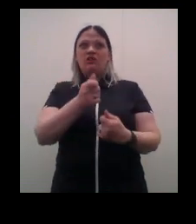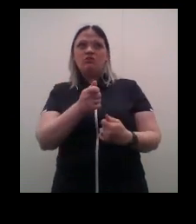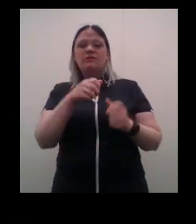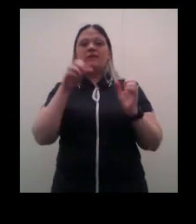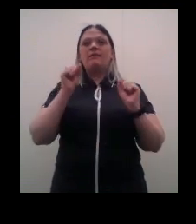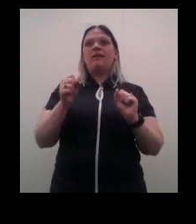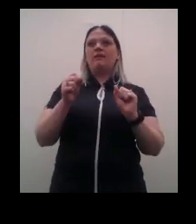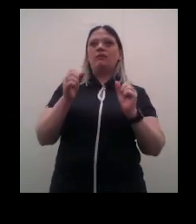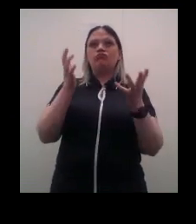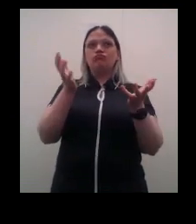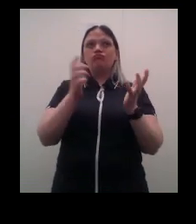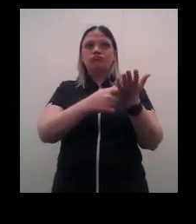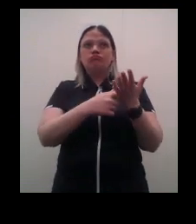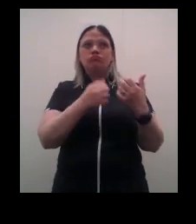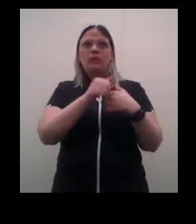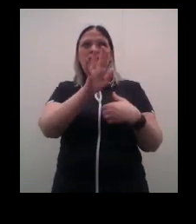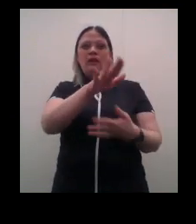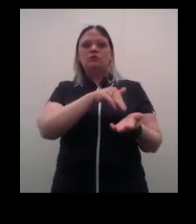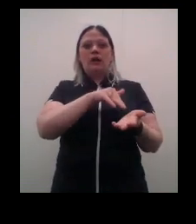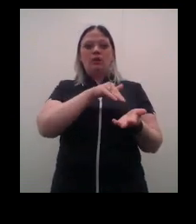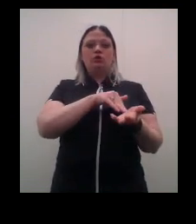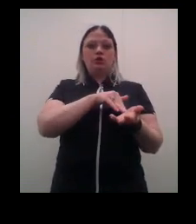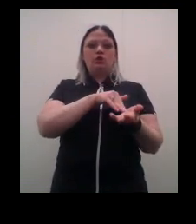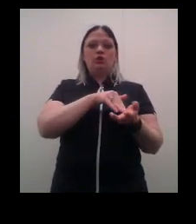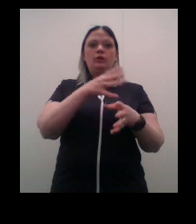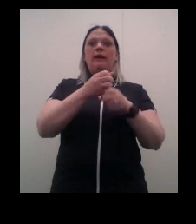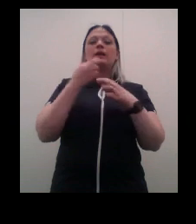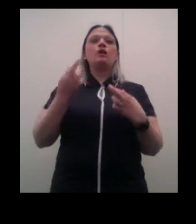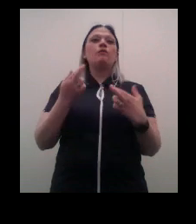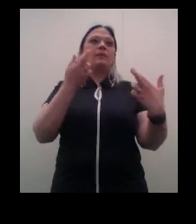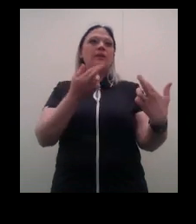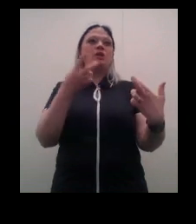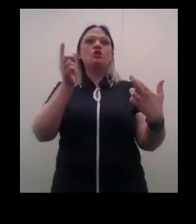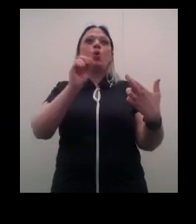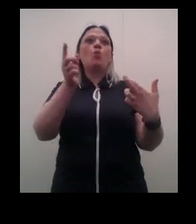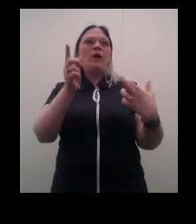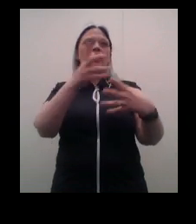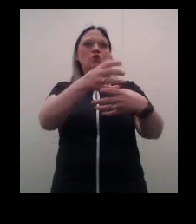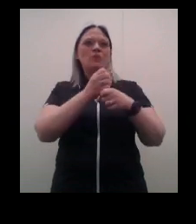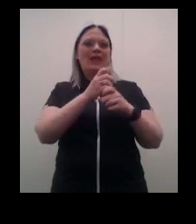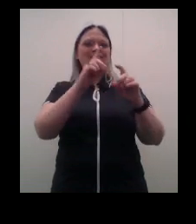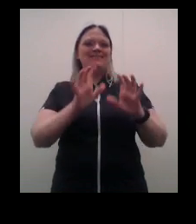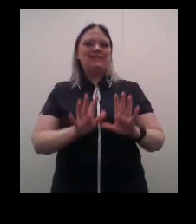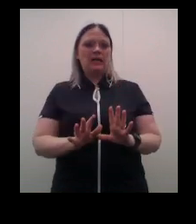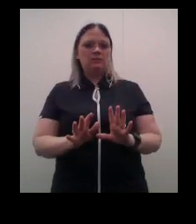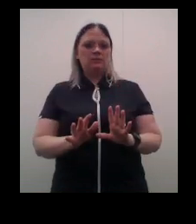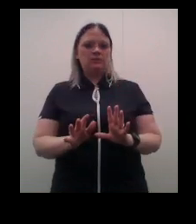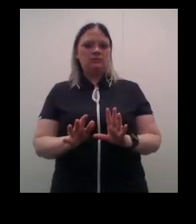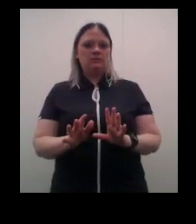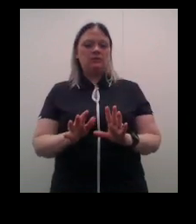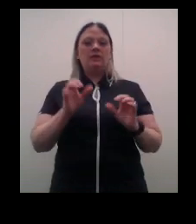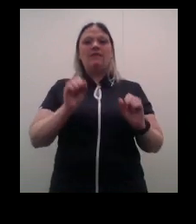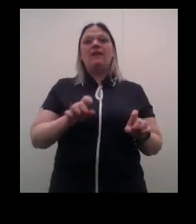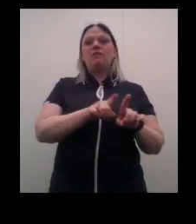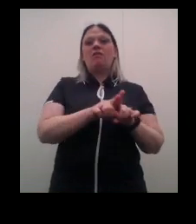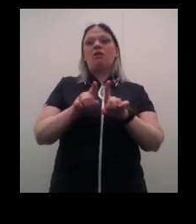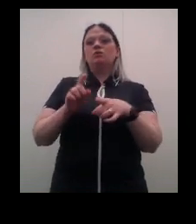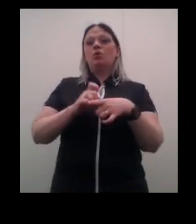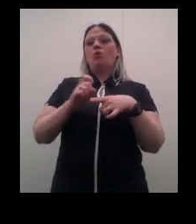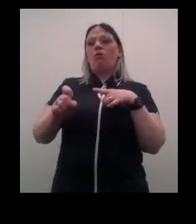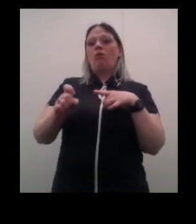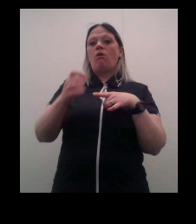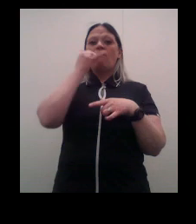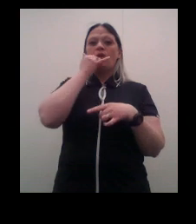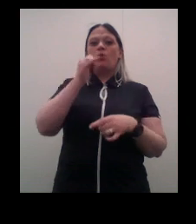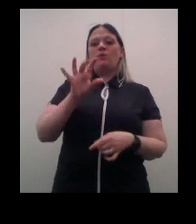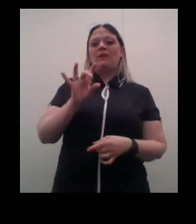can talk to their primary care provider and get a recommendation of where they can go get tested. They can also call our Erie County line